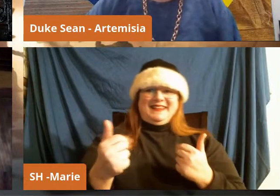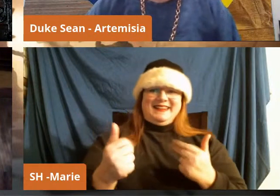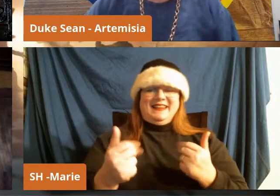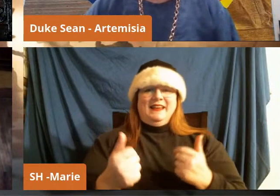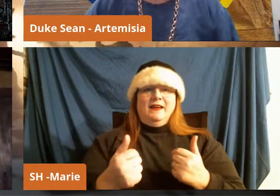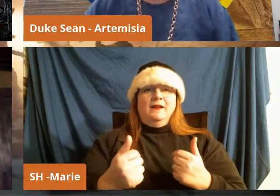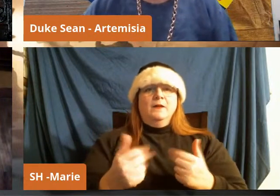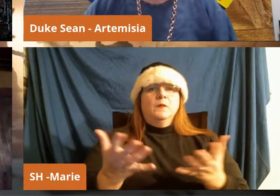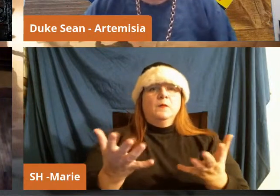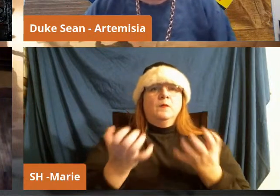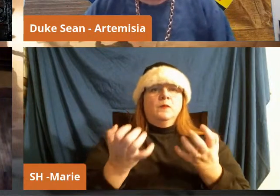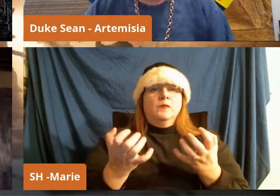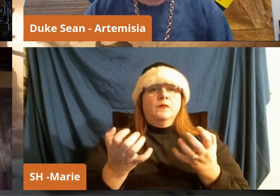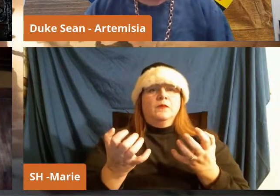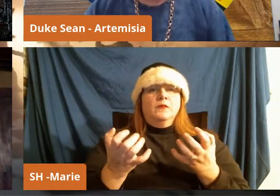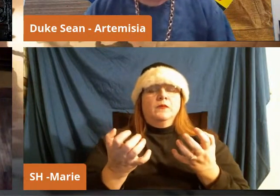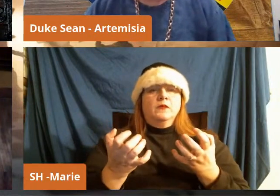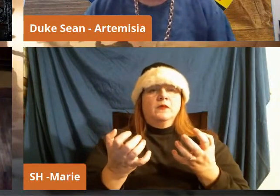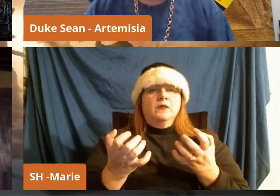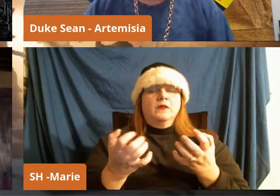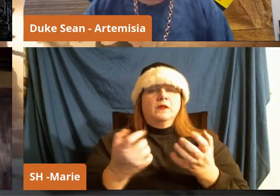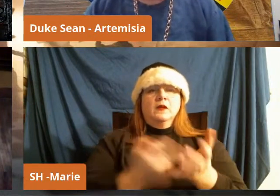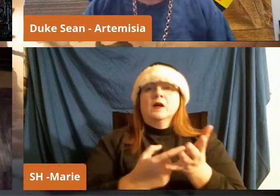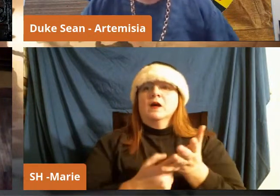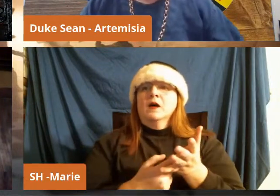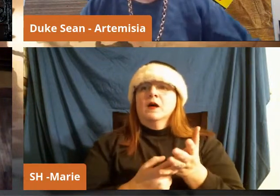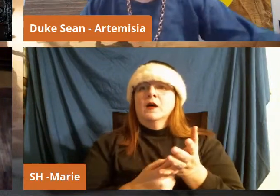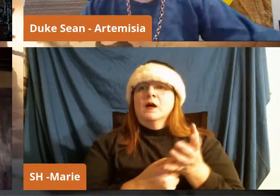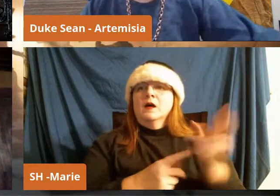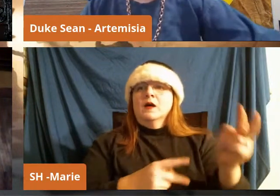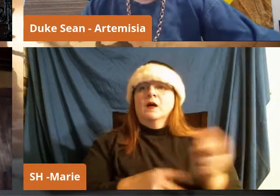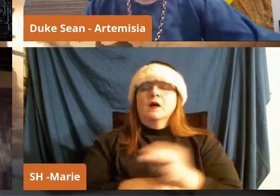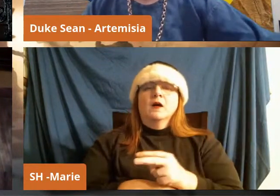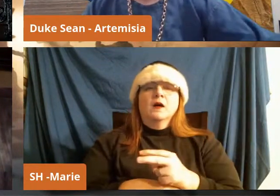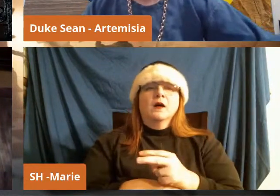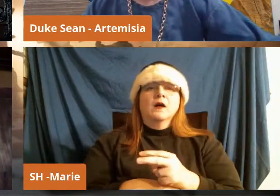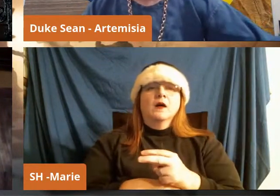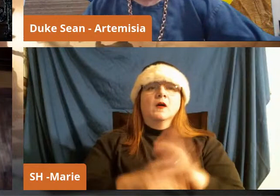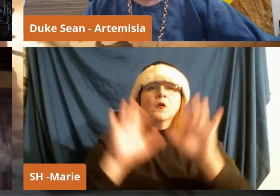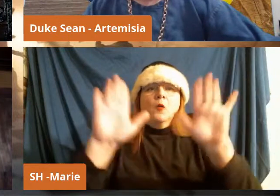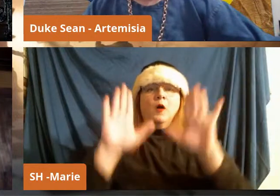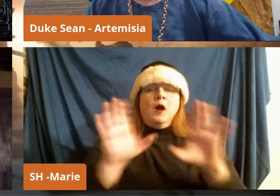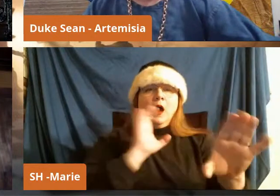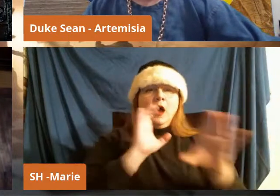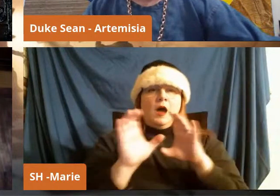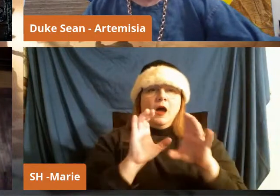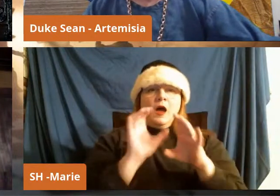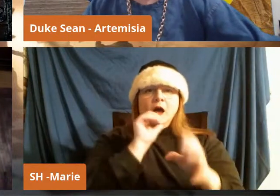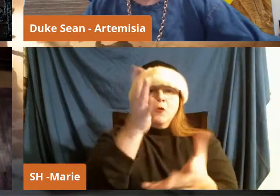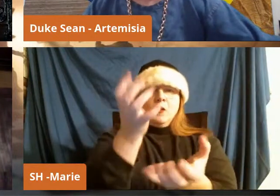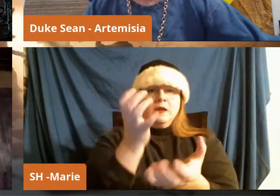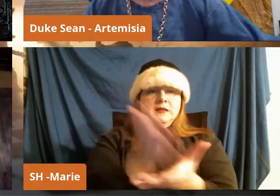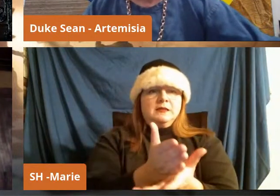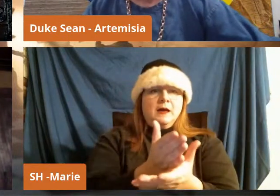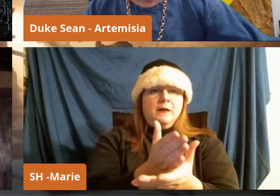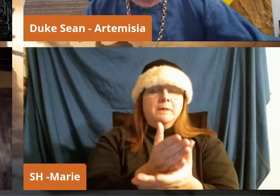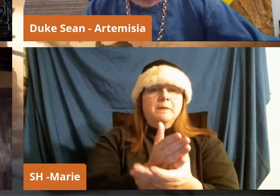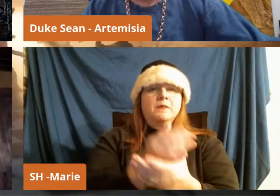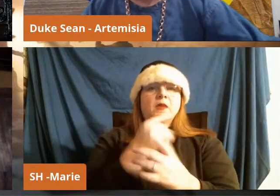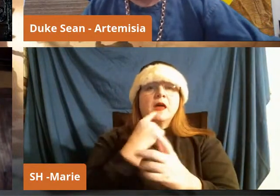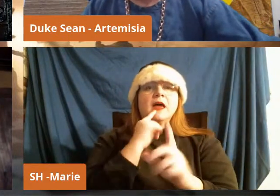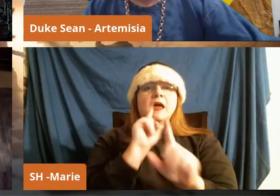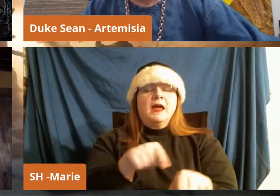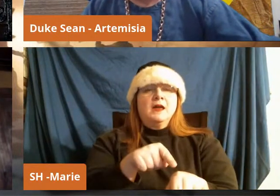So we had a couple things come up in the comments I want to bring back to you. We're having a great conversation, so I was trying not to stop it. You actually ended up answering one of